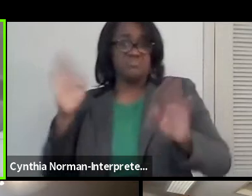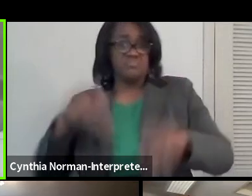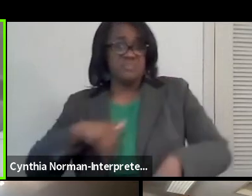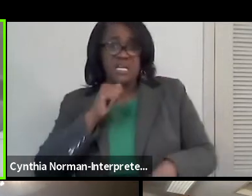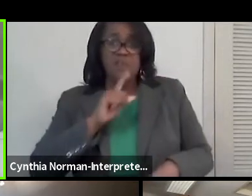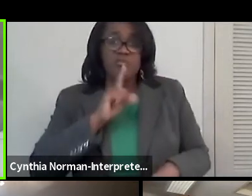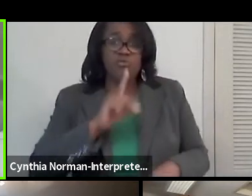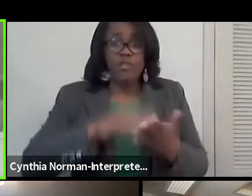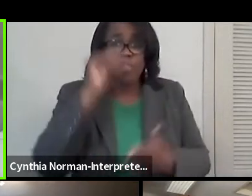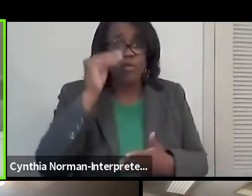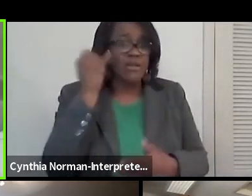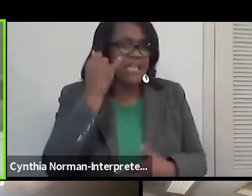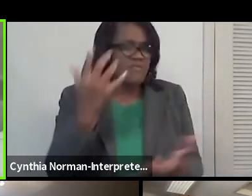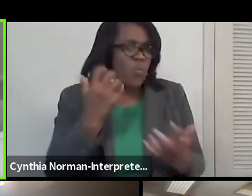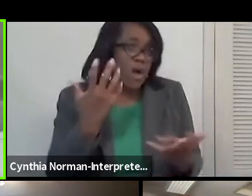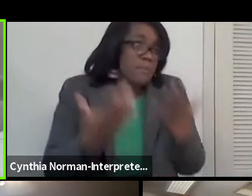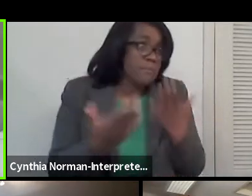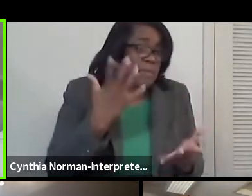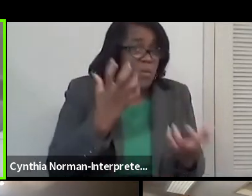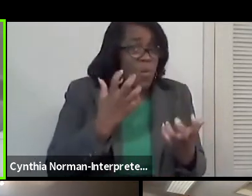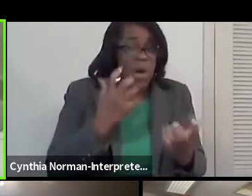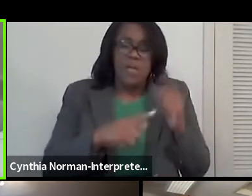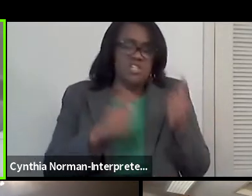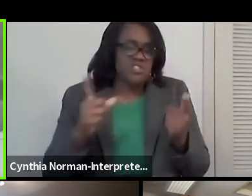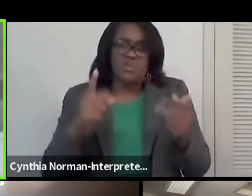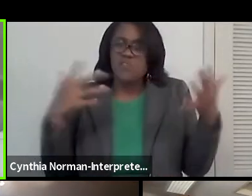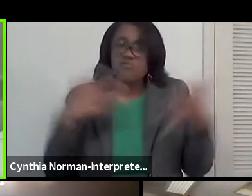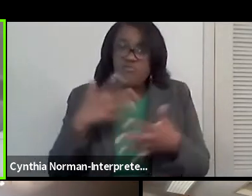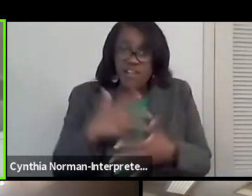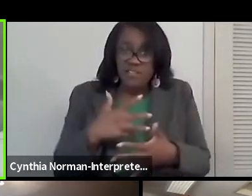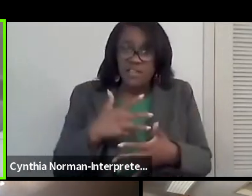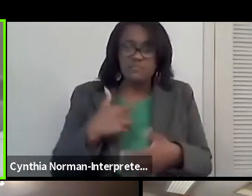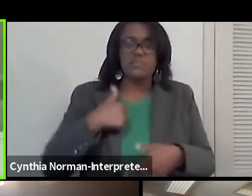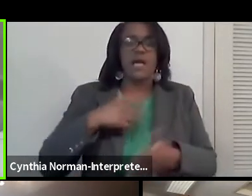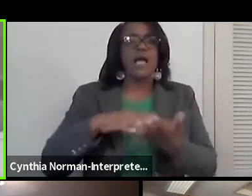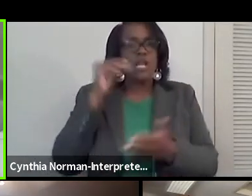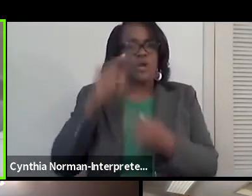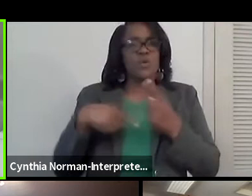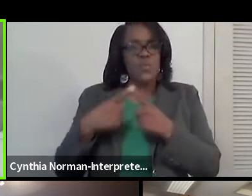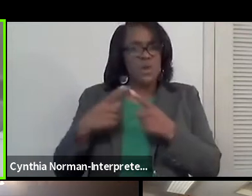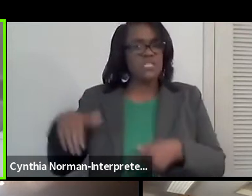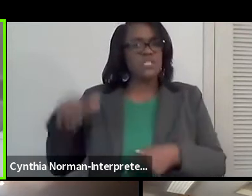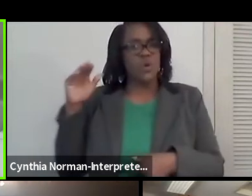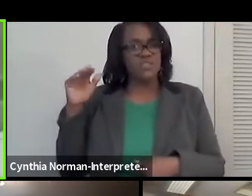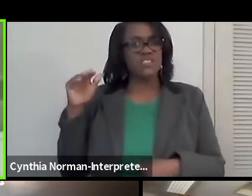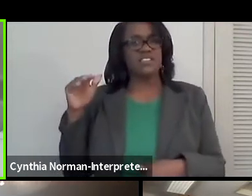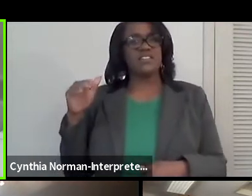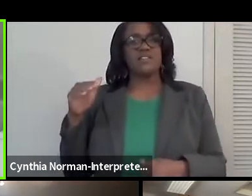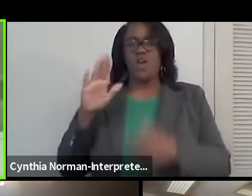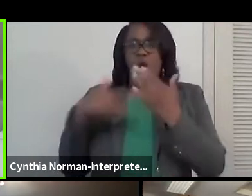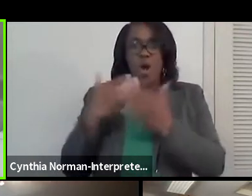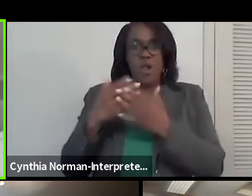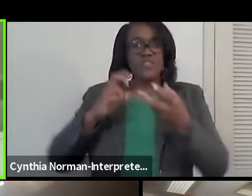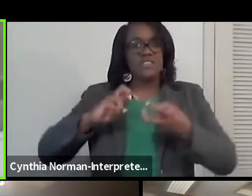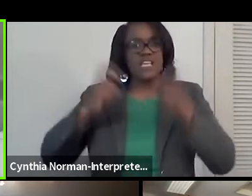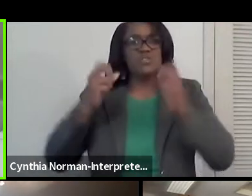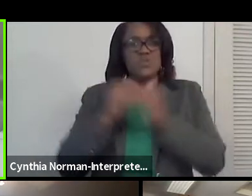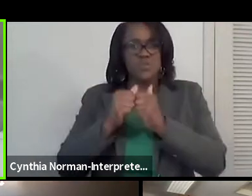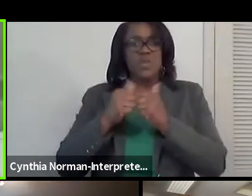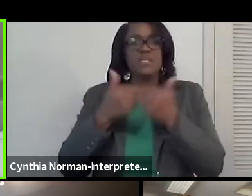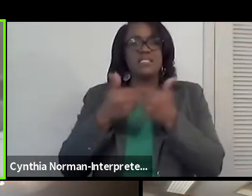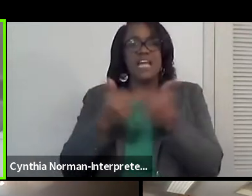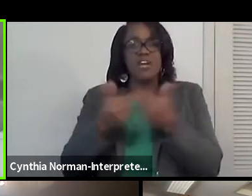even though she really wanted to. She was really afraid of it. And I learned when I was an adult that there were all of these issues with segregation at pools